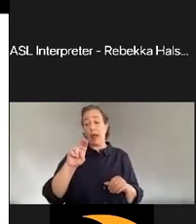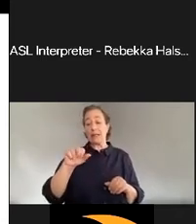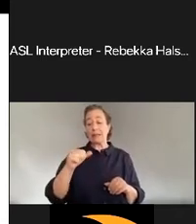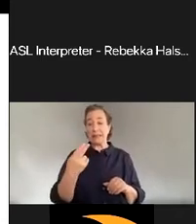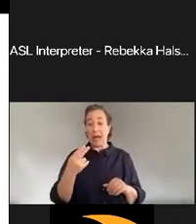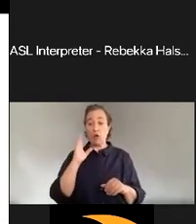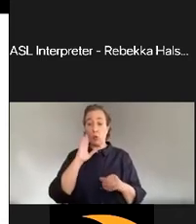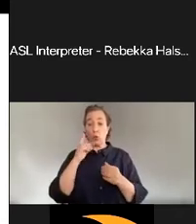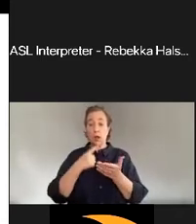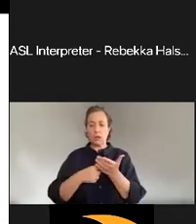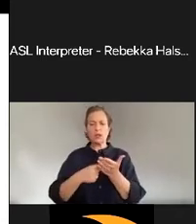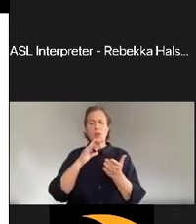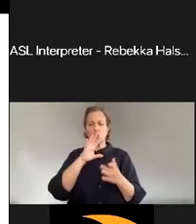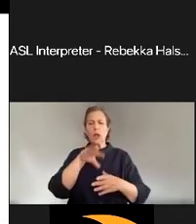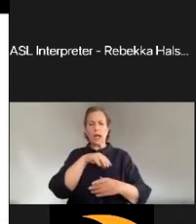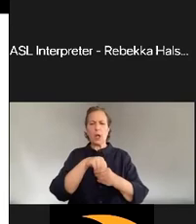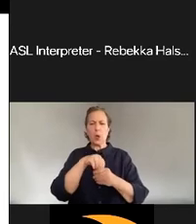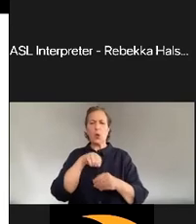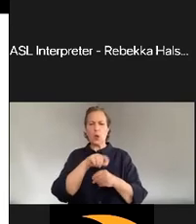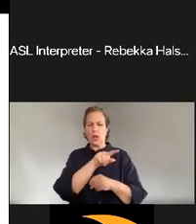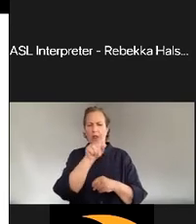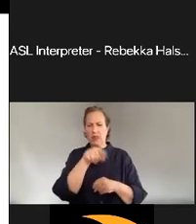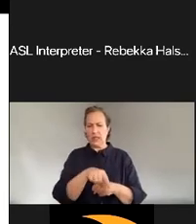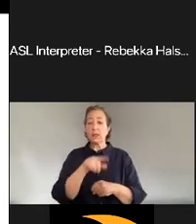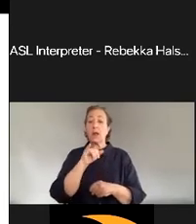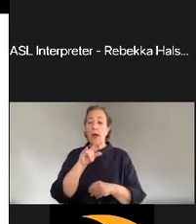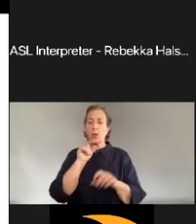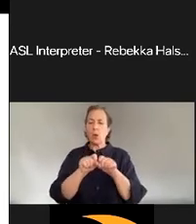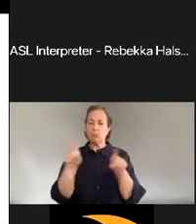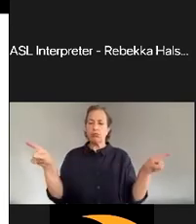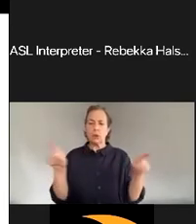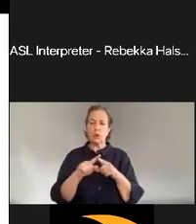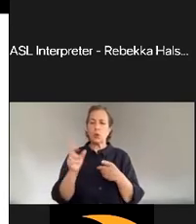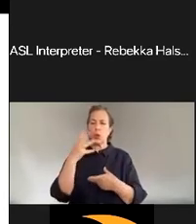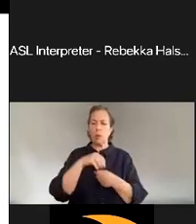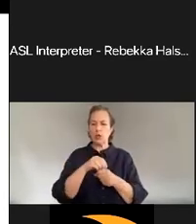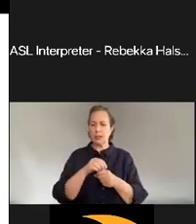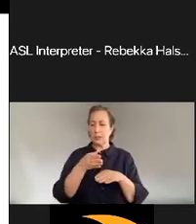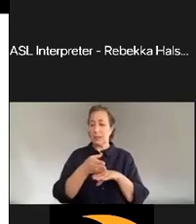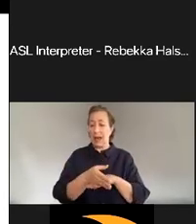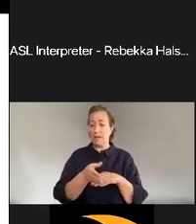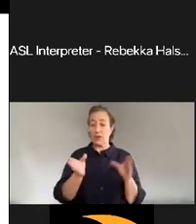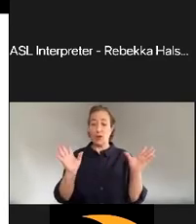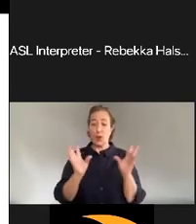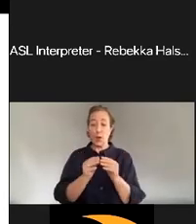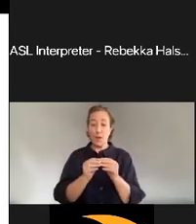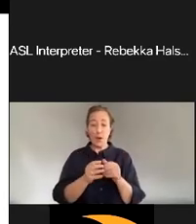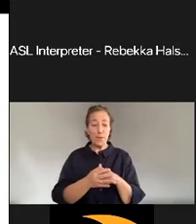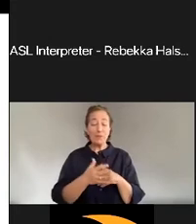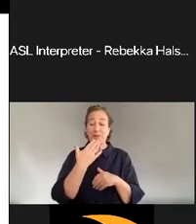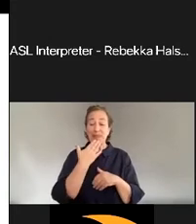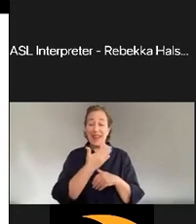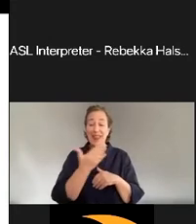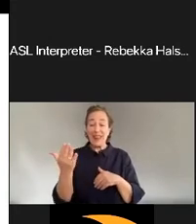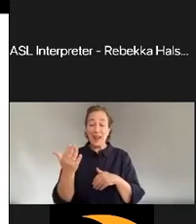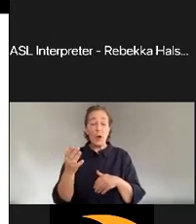slide deck that will be sent to all of the participants in this on this webinar. So thank you so much. I look forward to reconnecting